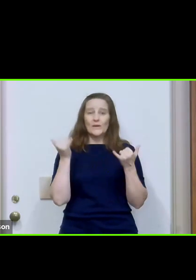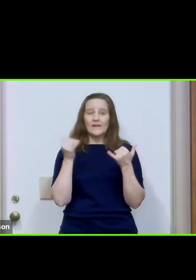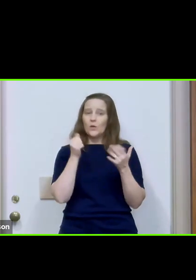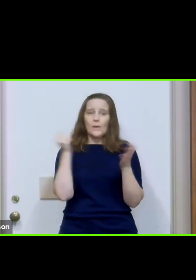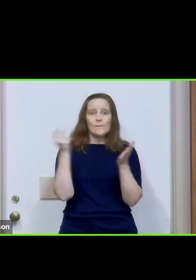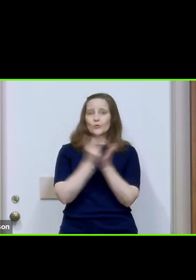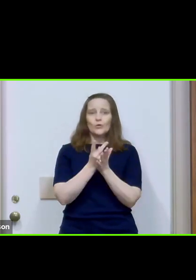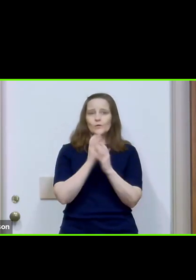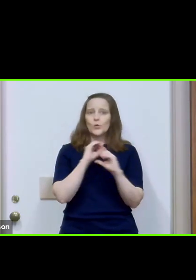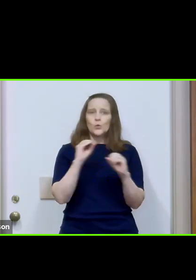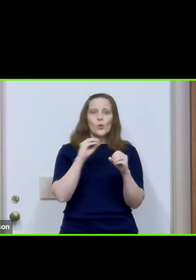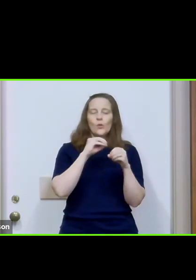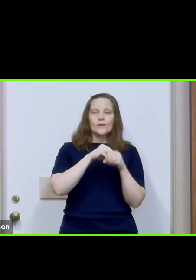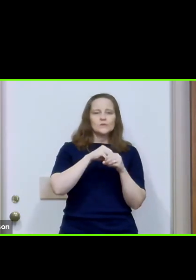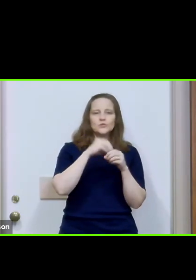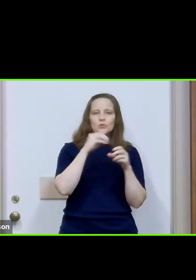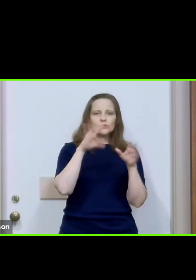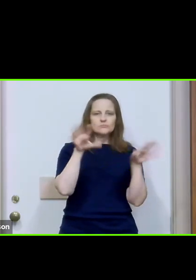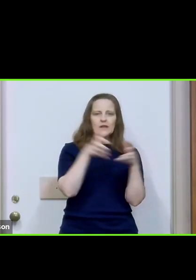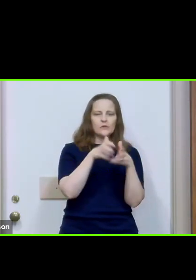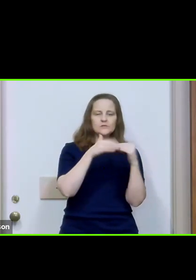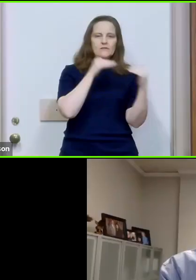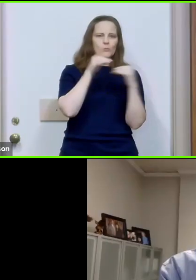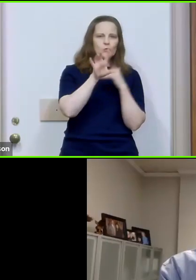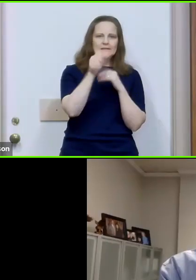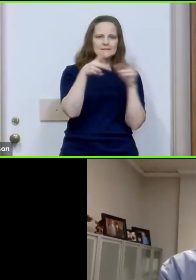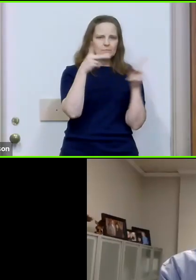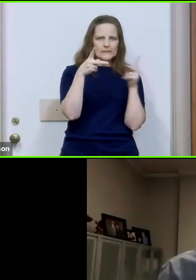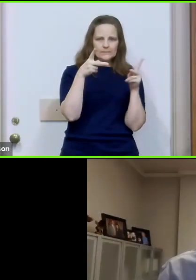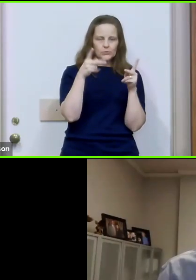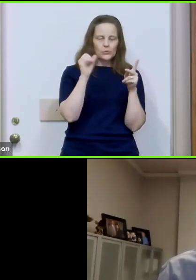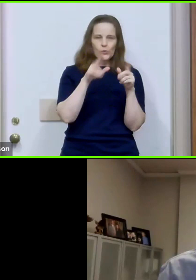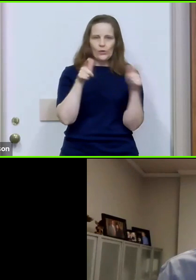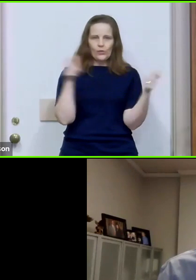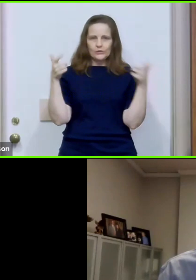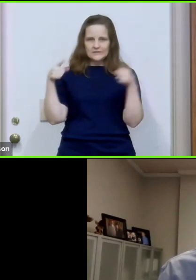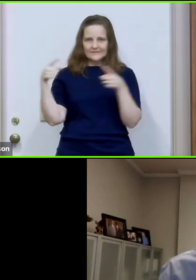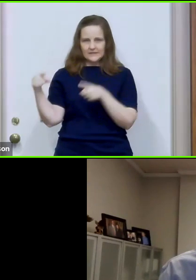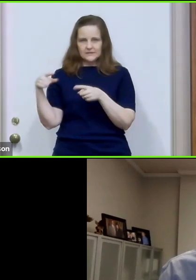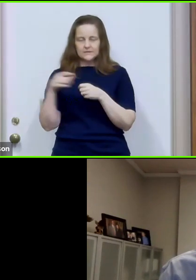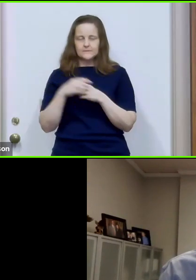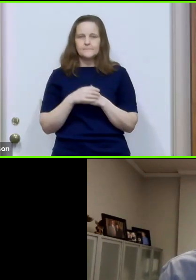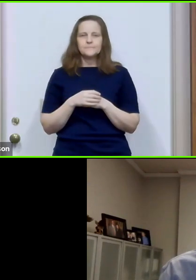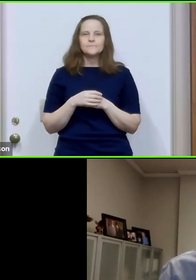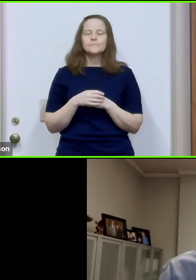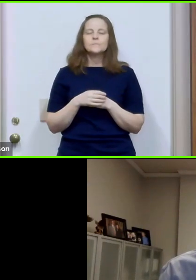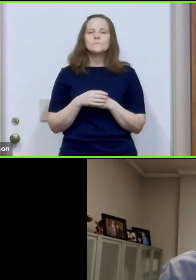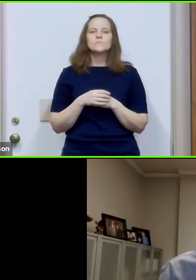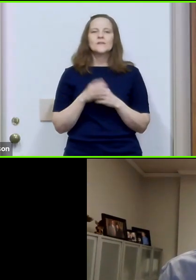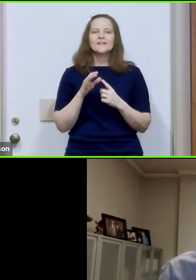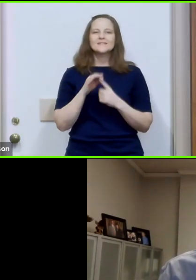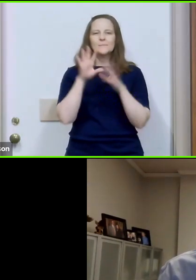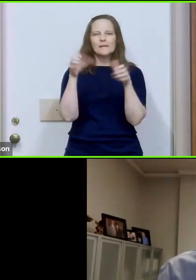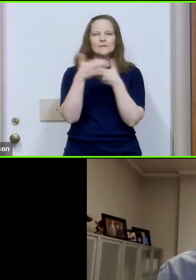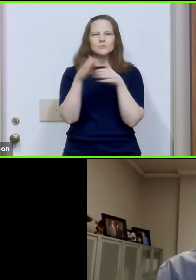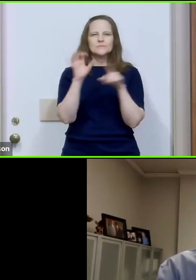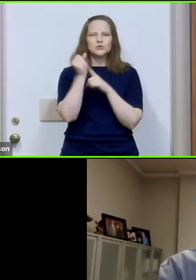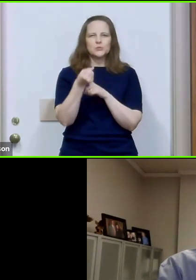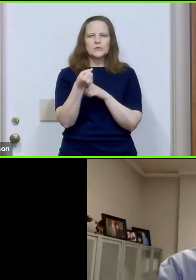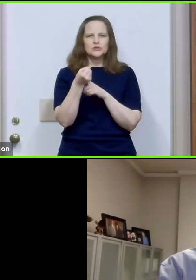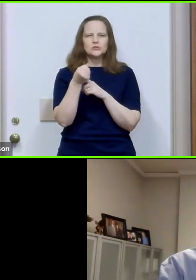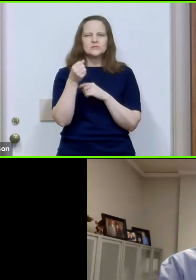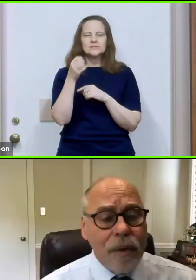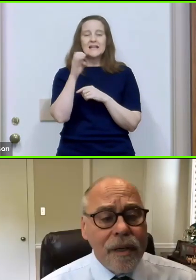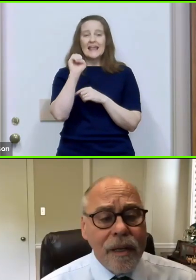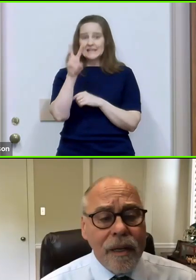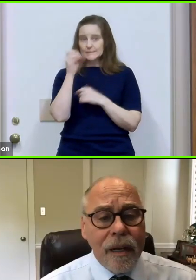no indoor gatherings of more than 10 people with the exception of certain classroom situations. Elizabeth, if you want to